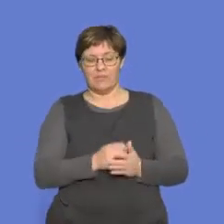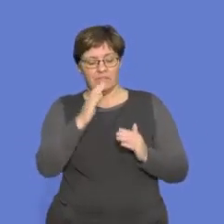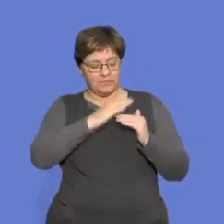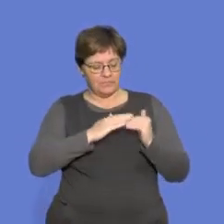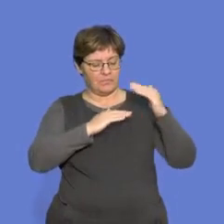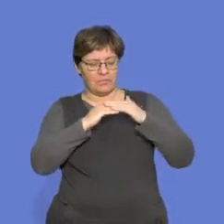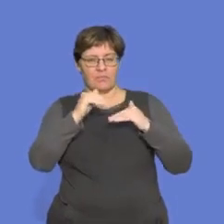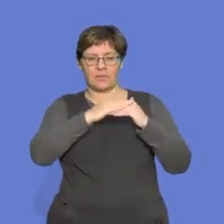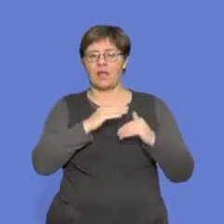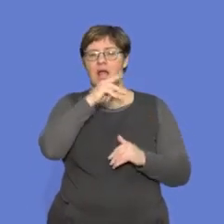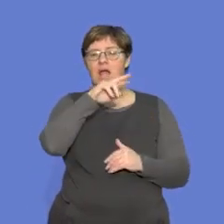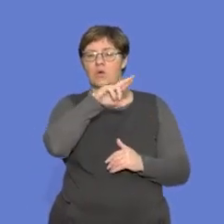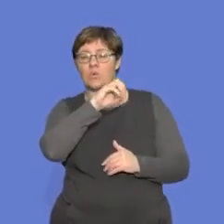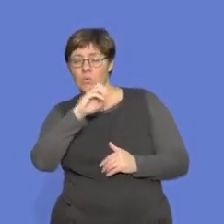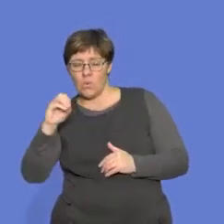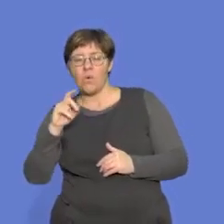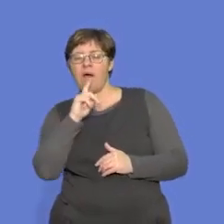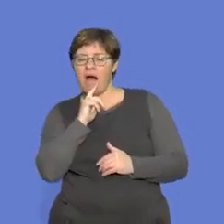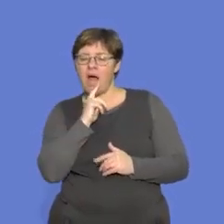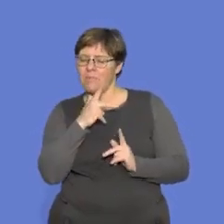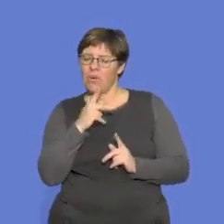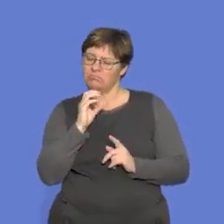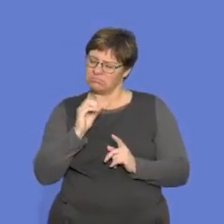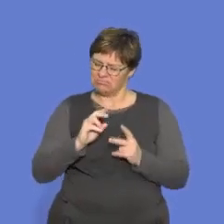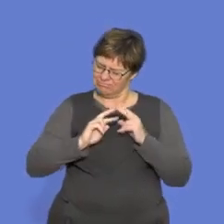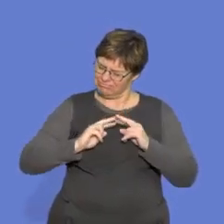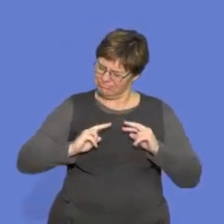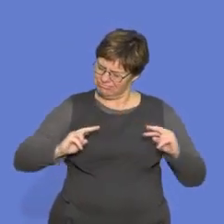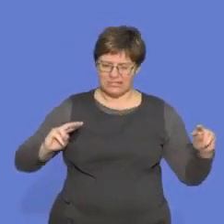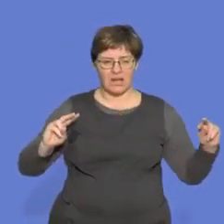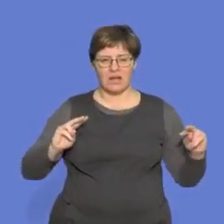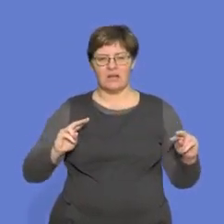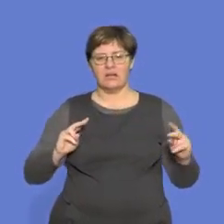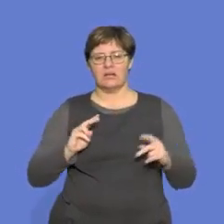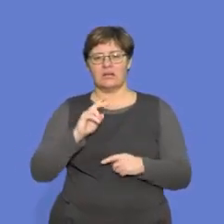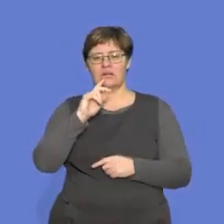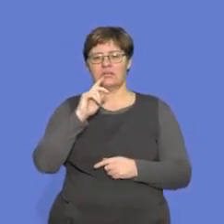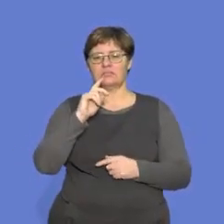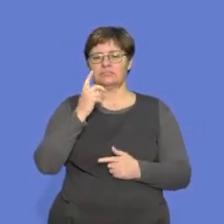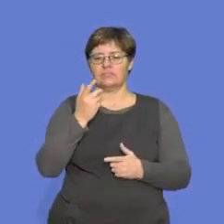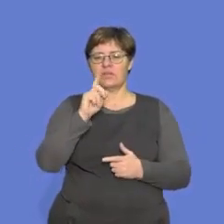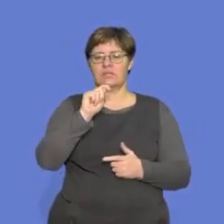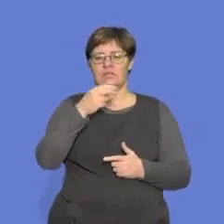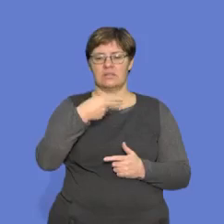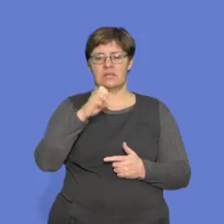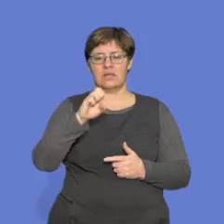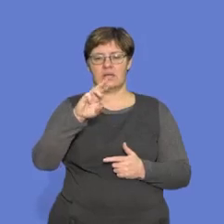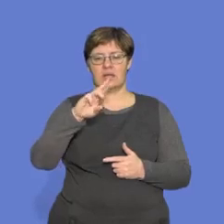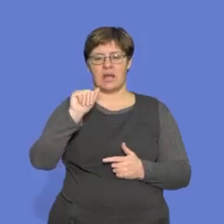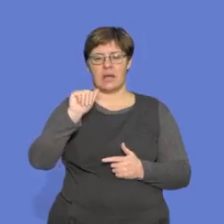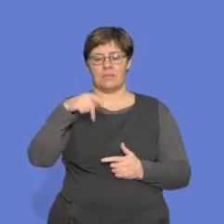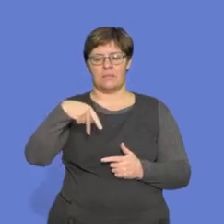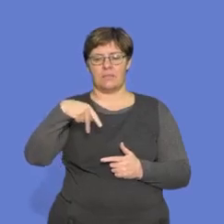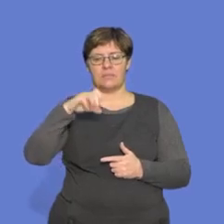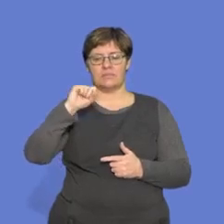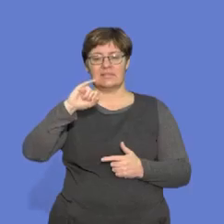Karoo, which holds the world's richest collection of pterapsids, and these are mammal-like fossils which again provide